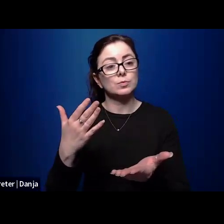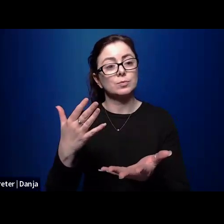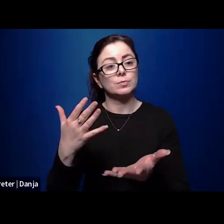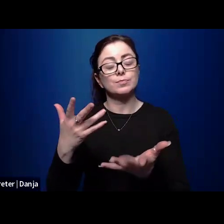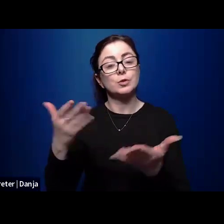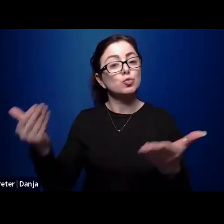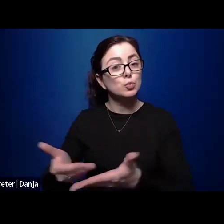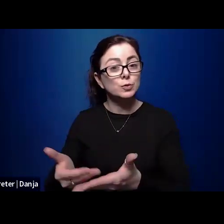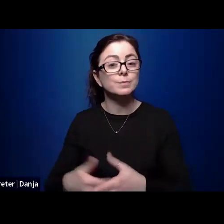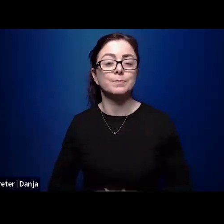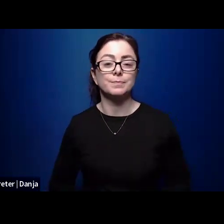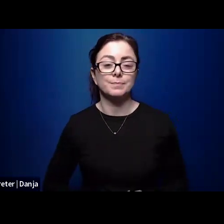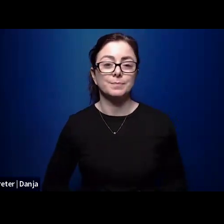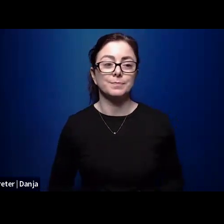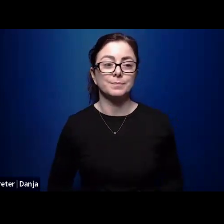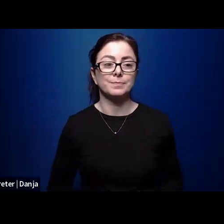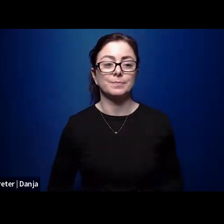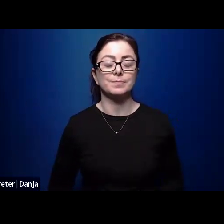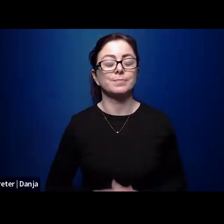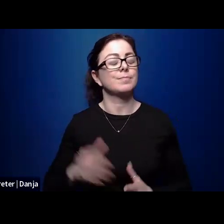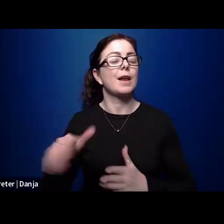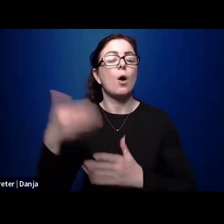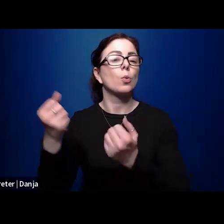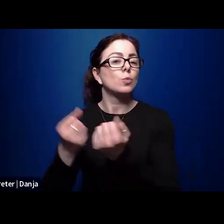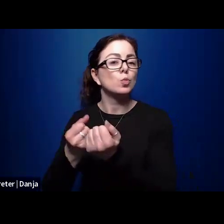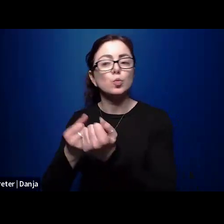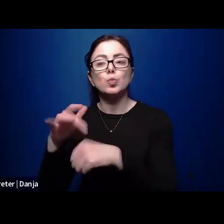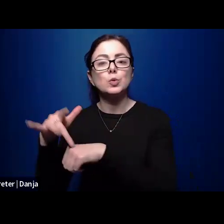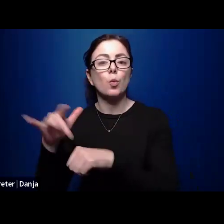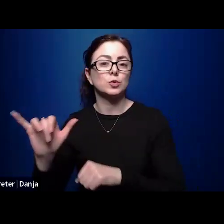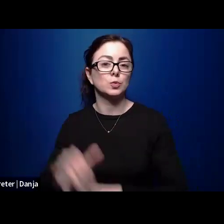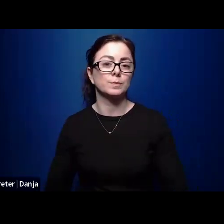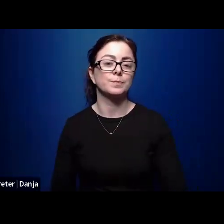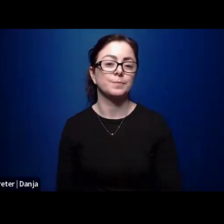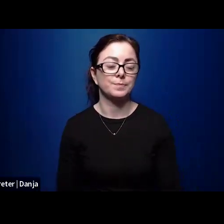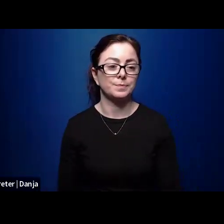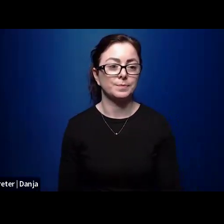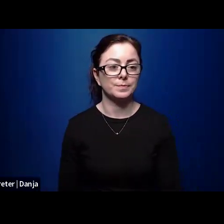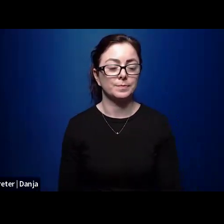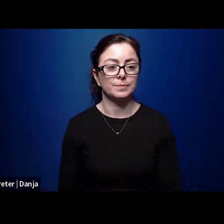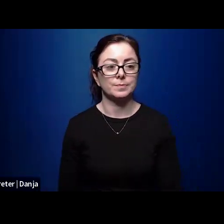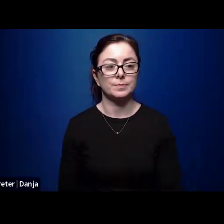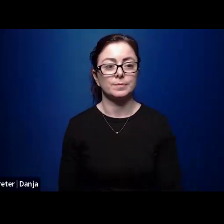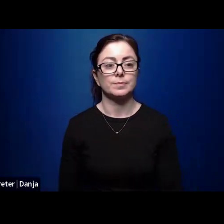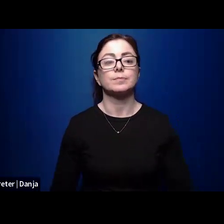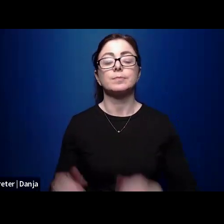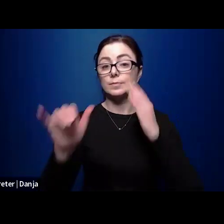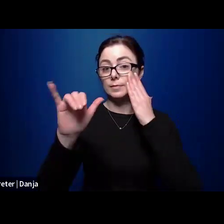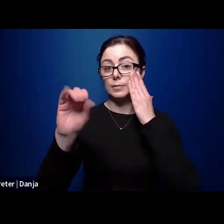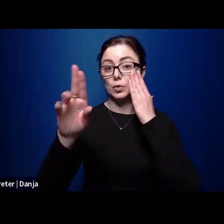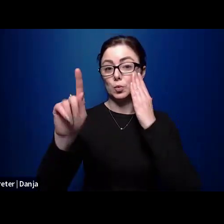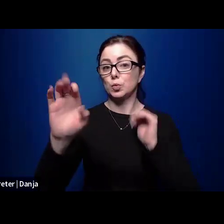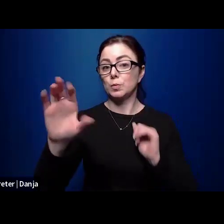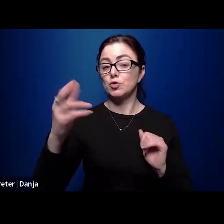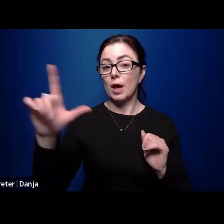connect you and other resources there. So I believe there's also a link to the YouTube channel where you can